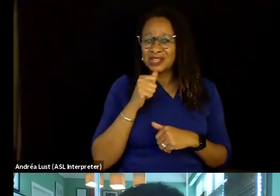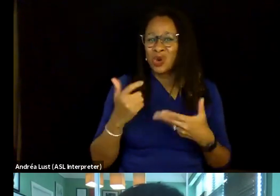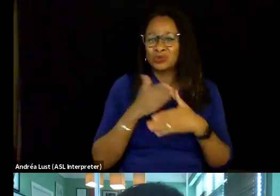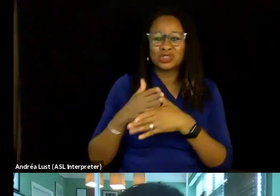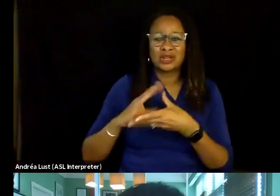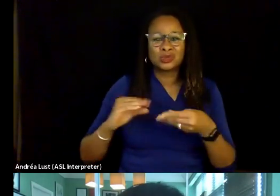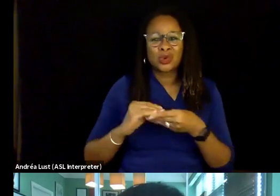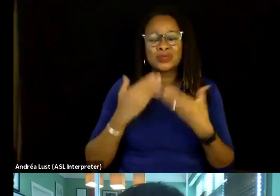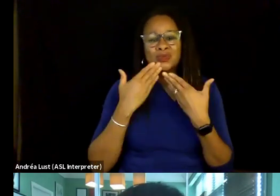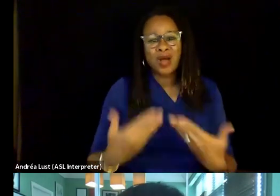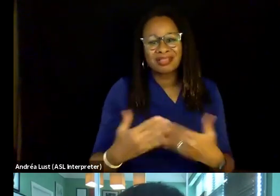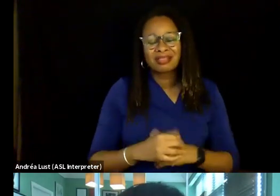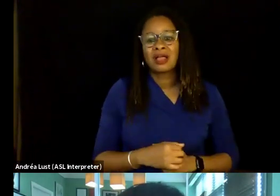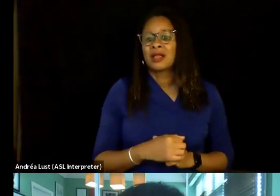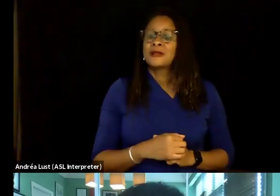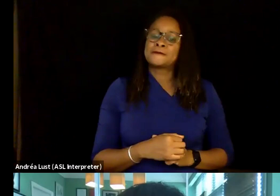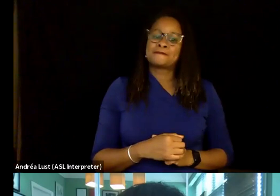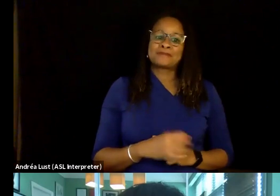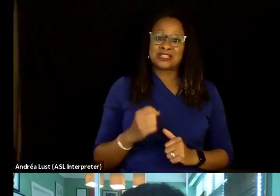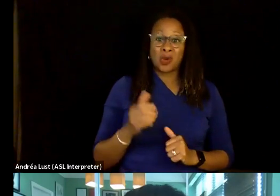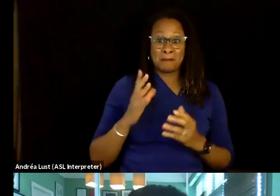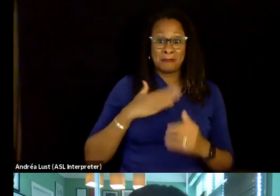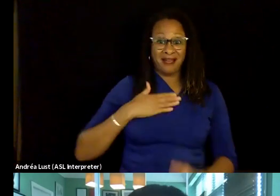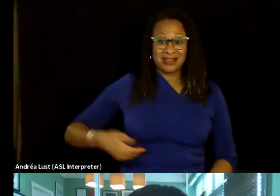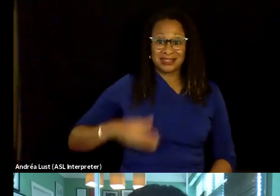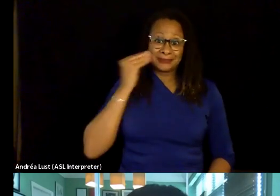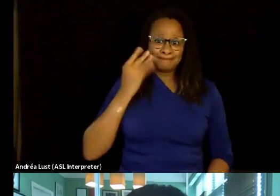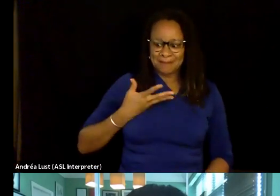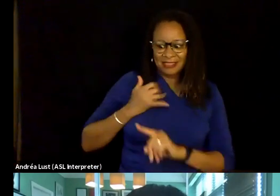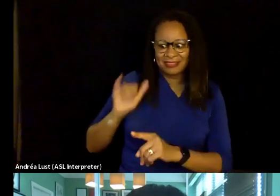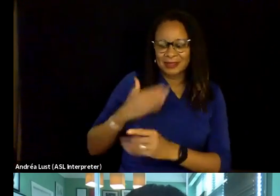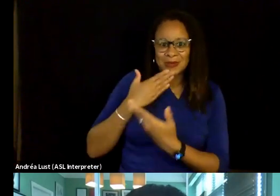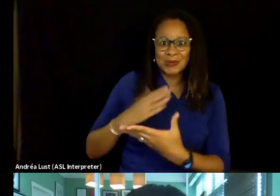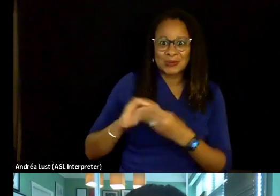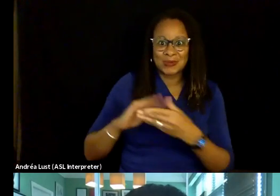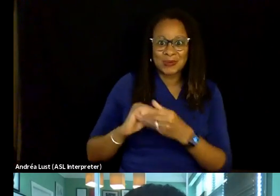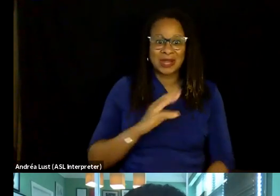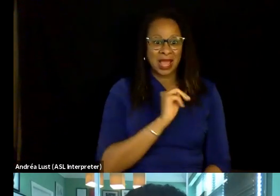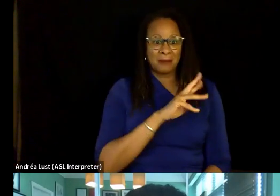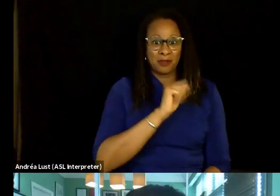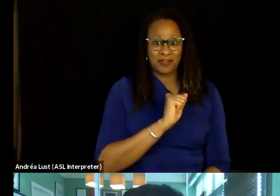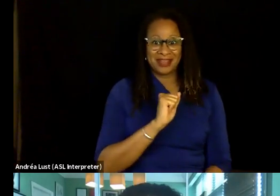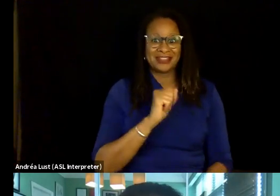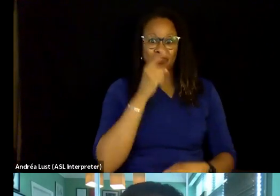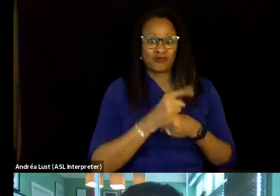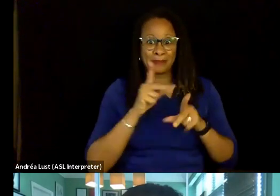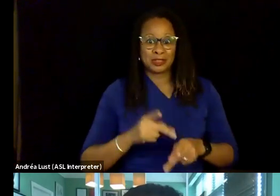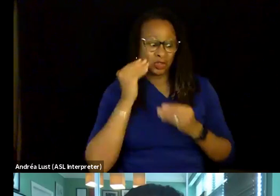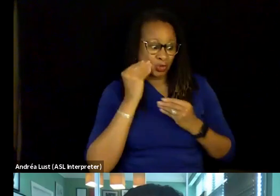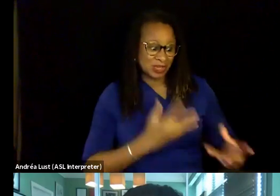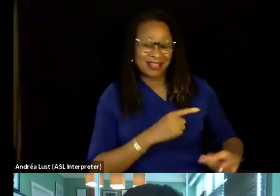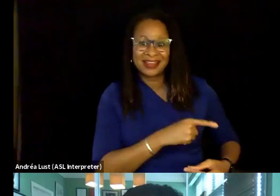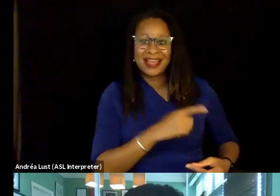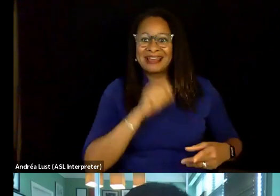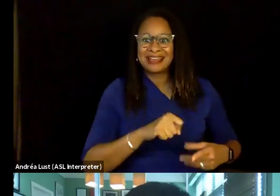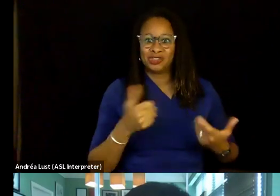they also have to, so my instincts tell me this is a good story, Maria is the right person to tell it, and oh my God, can she